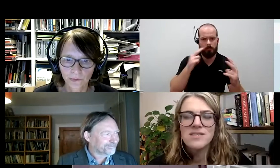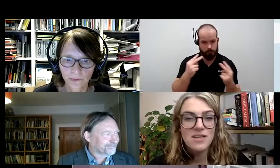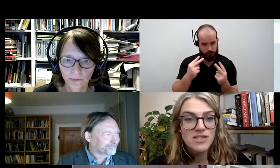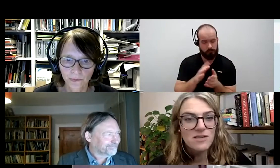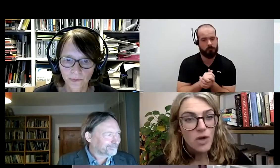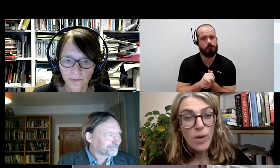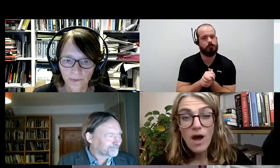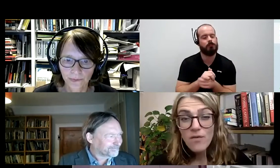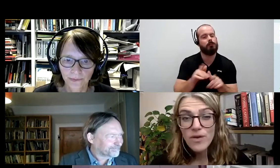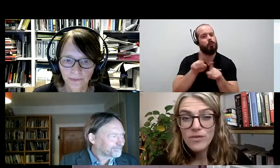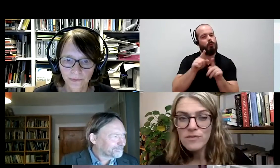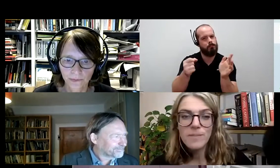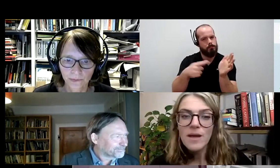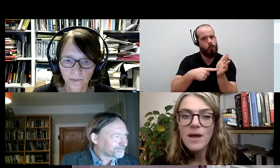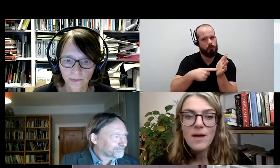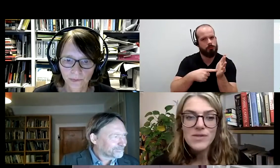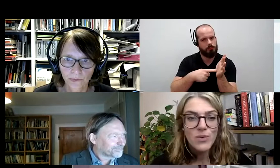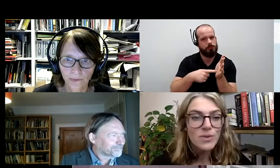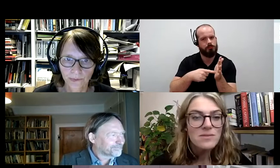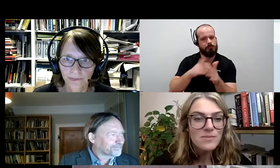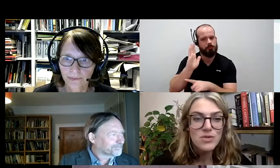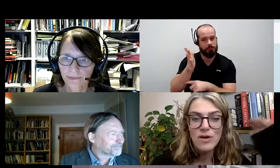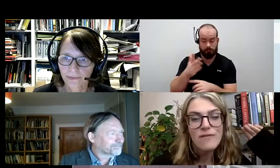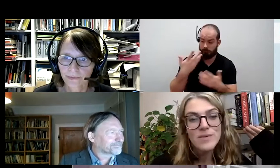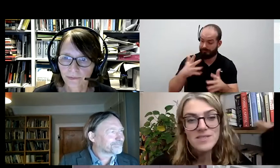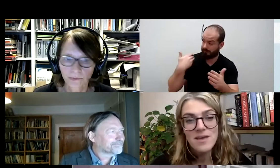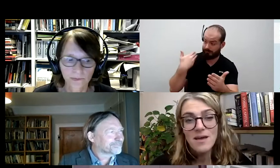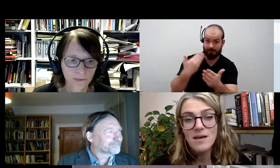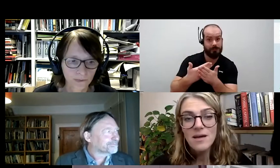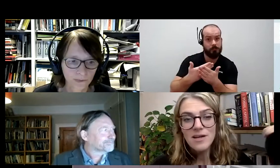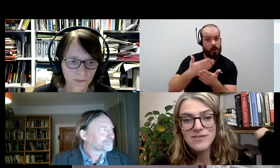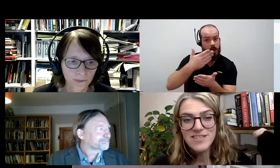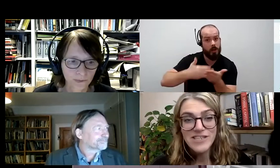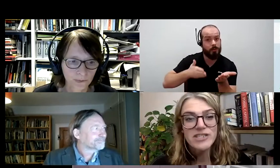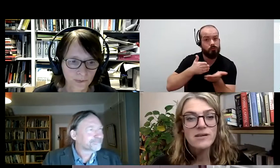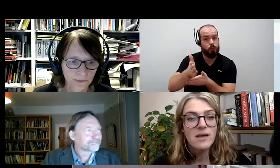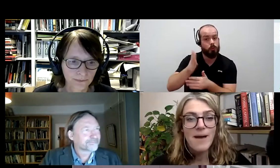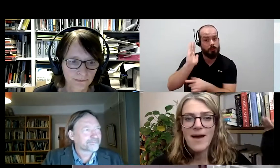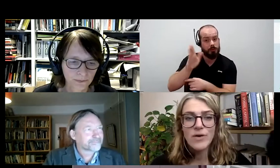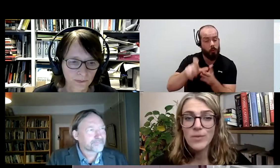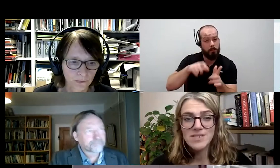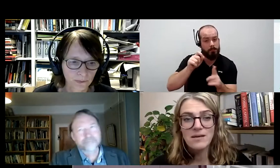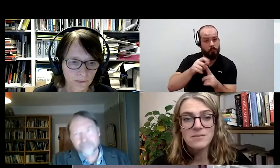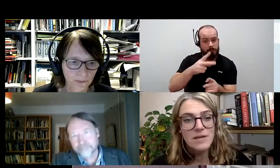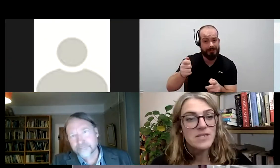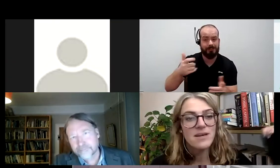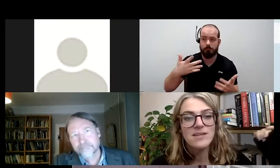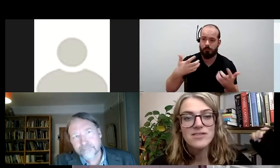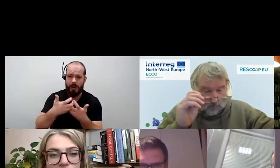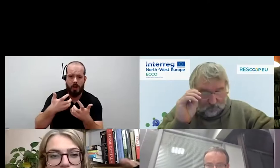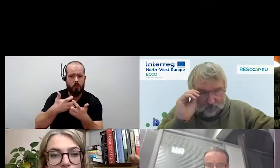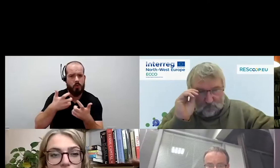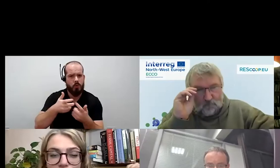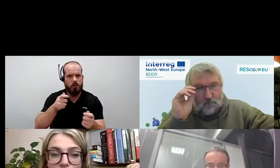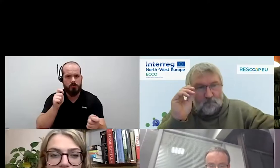important discussion. You know, we're halfway through the big climate talks. I'm sure a lot of you are seeing lots of discussion about how can we tackle climate change